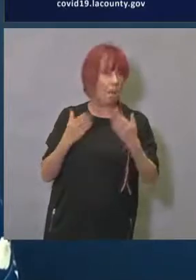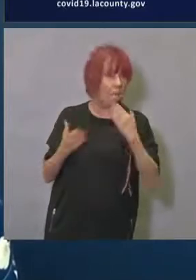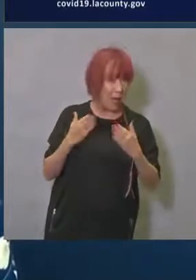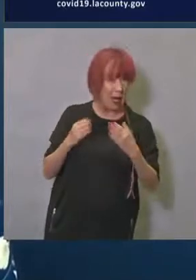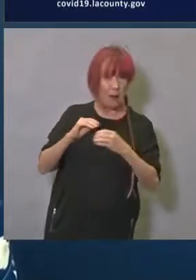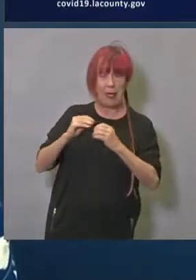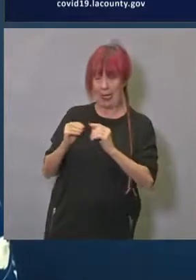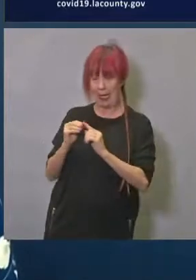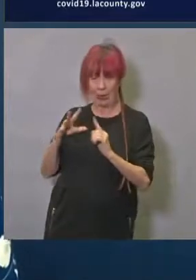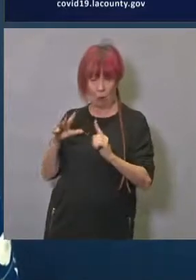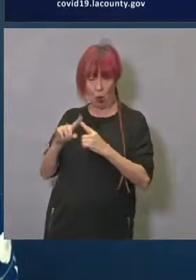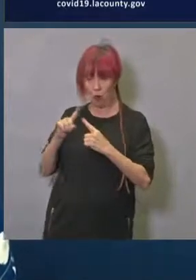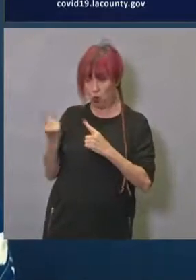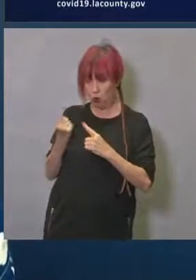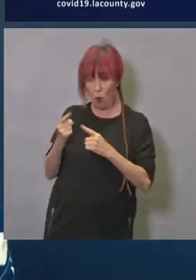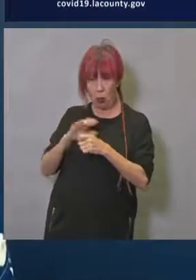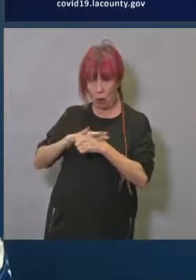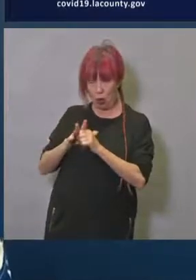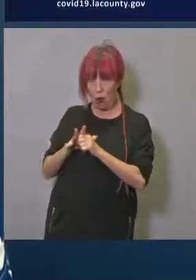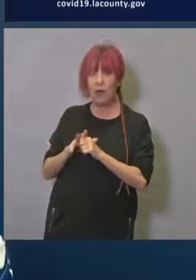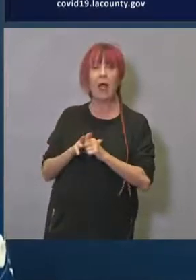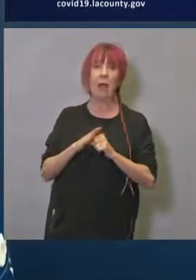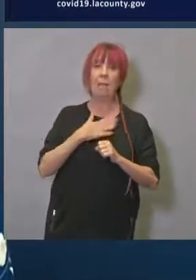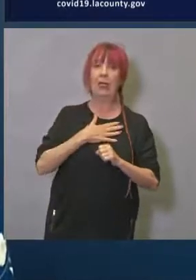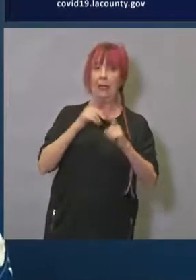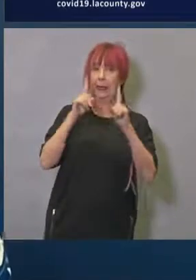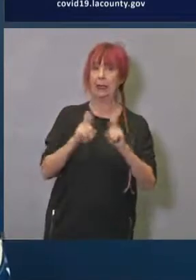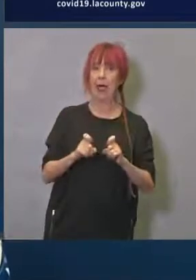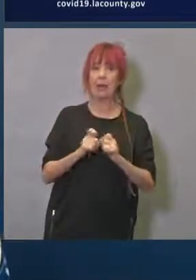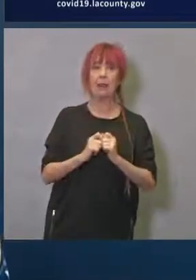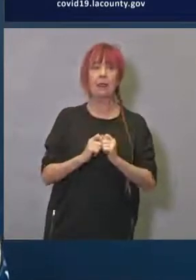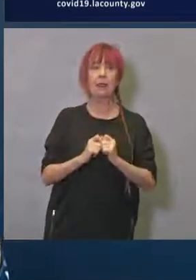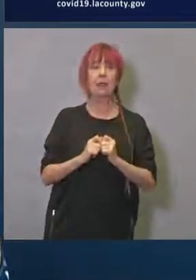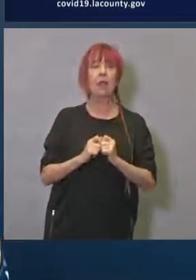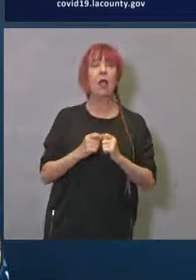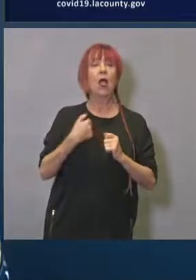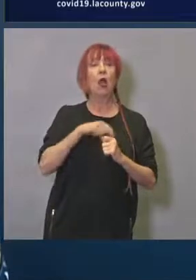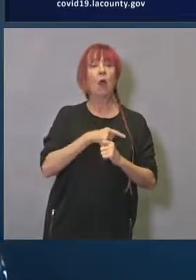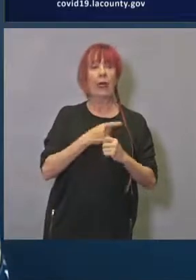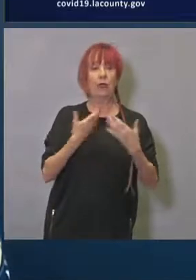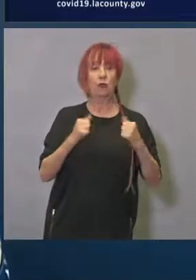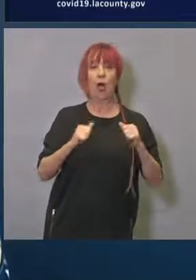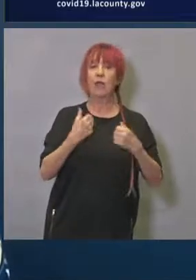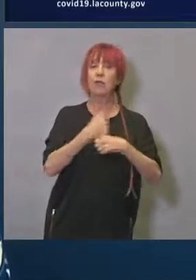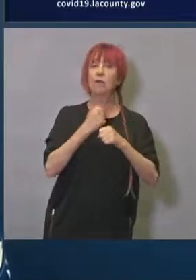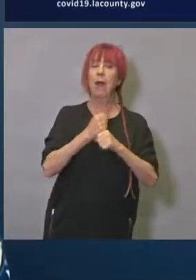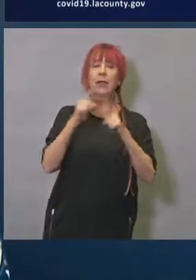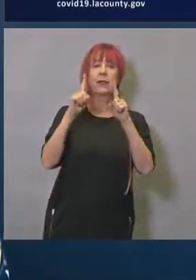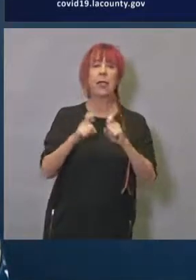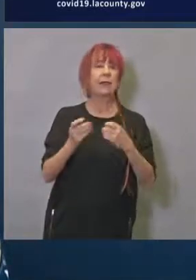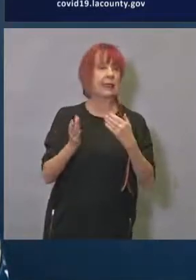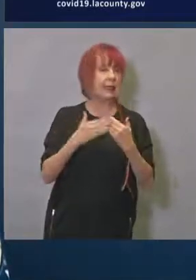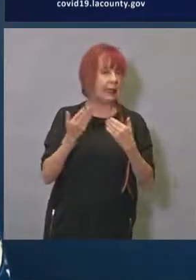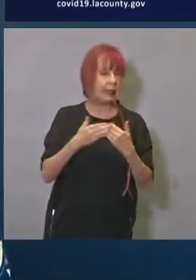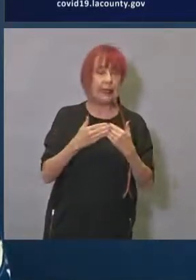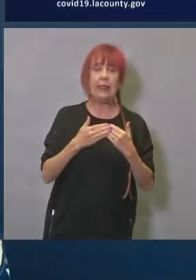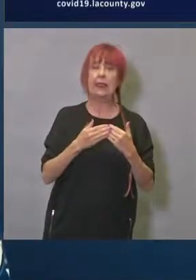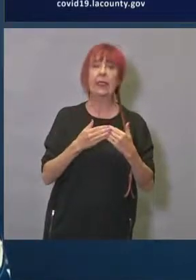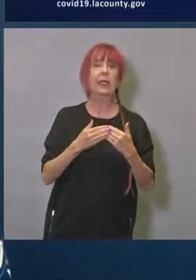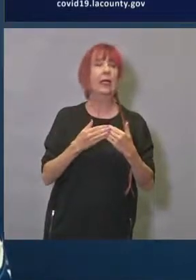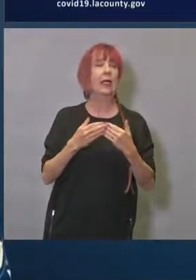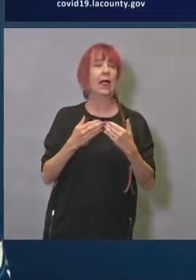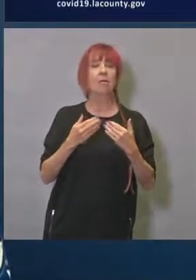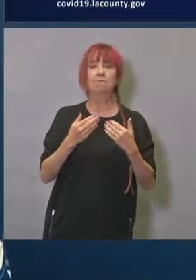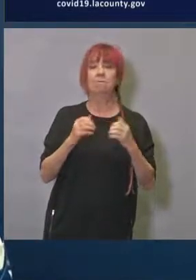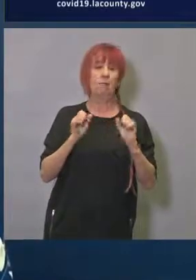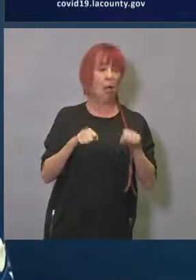with COVID-19. Health Services continues to make getting COVID testing as easy and convenient as possible. Testing